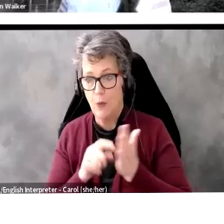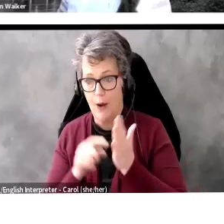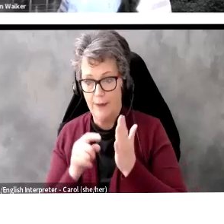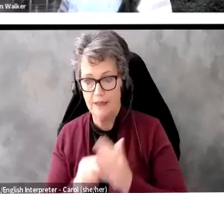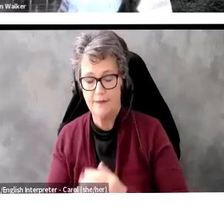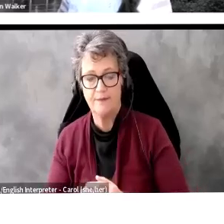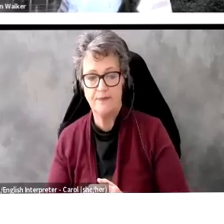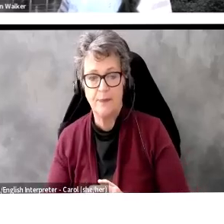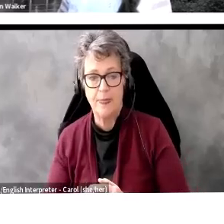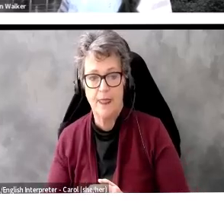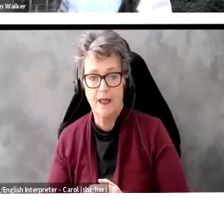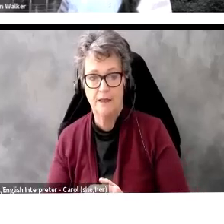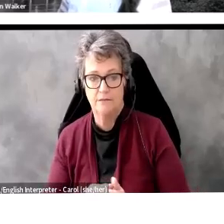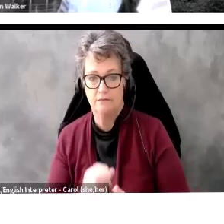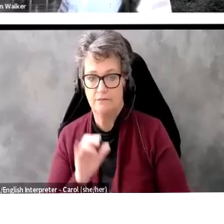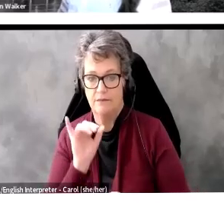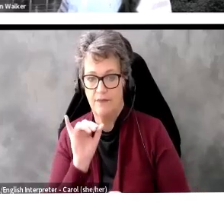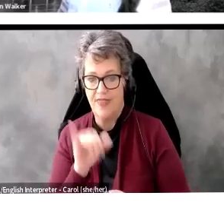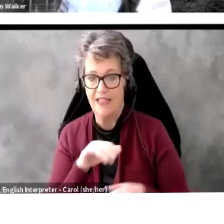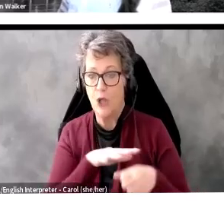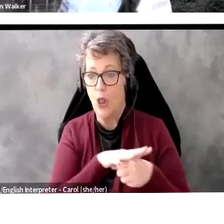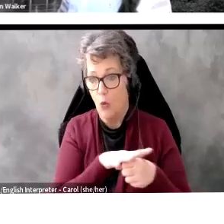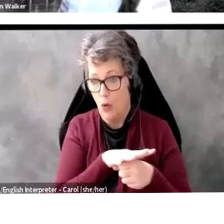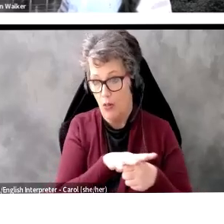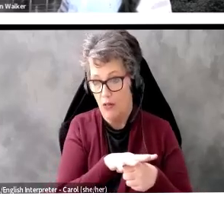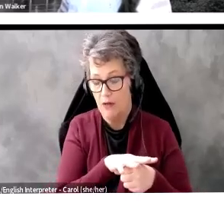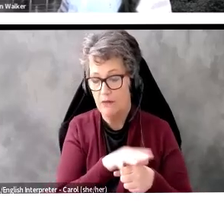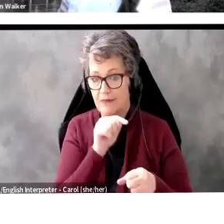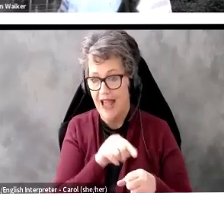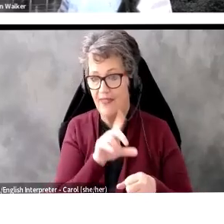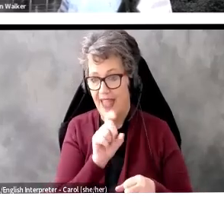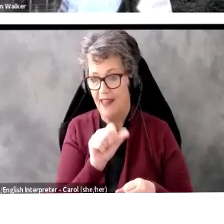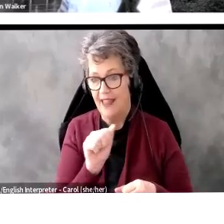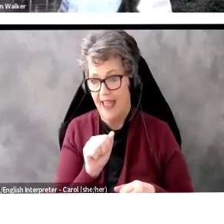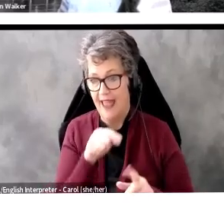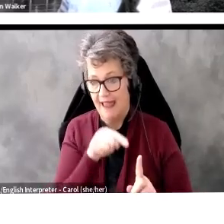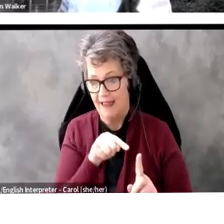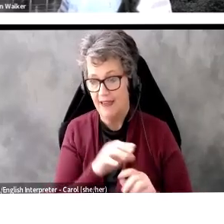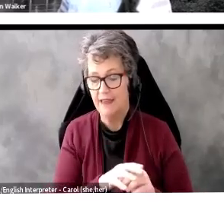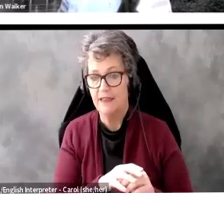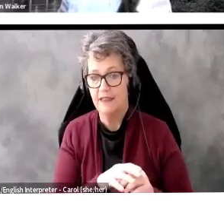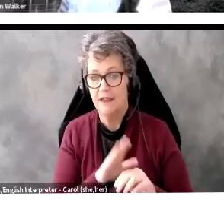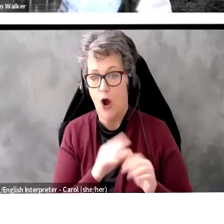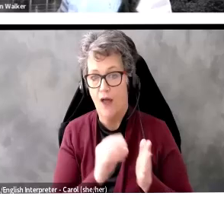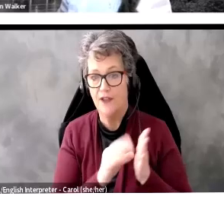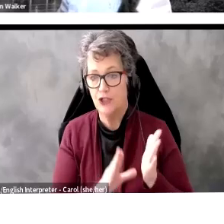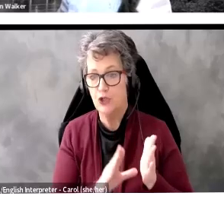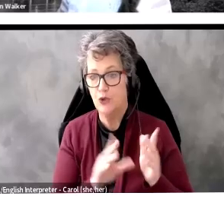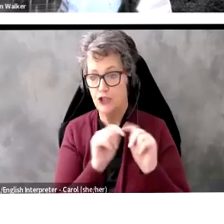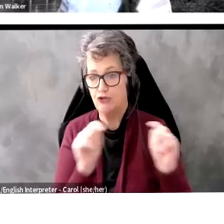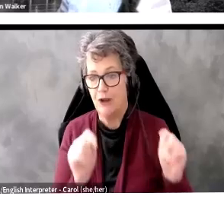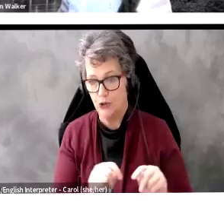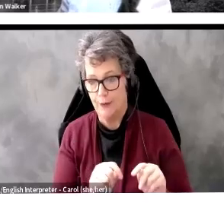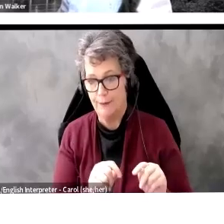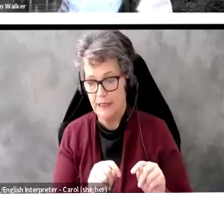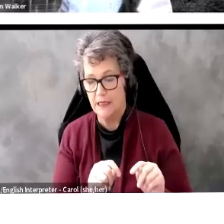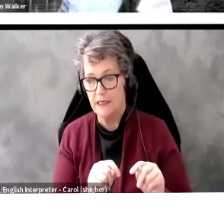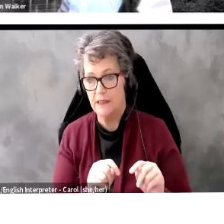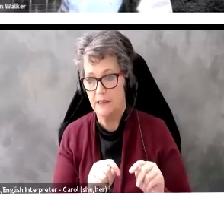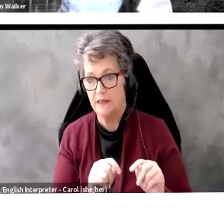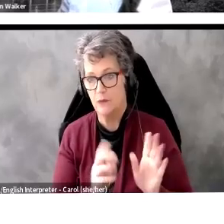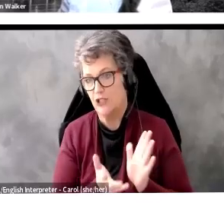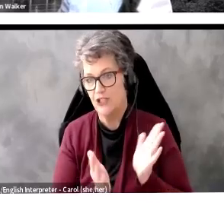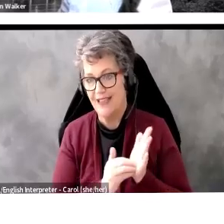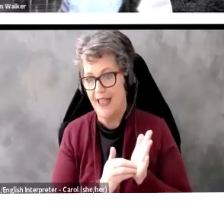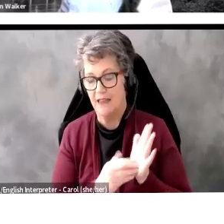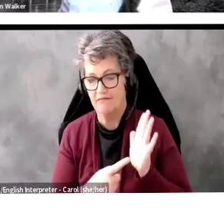requirements. That is done locally at the LEA on the students' transcripts, which is